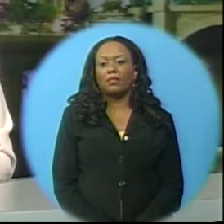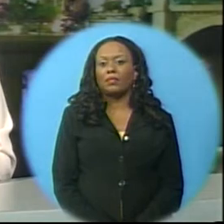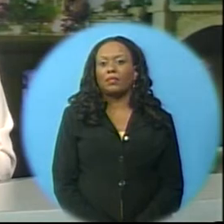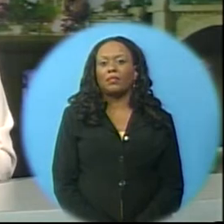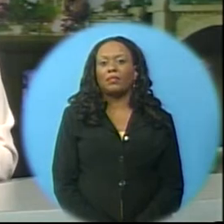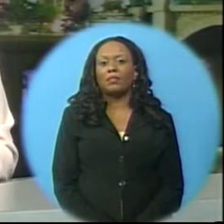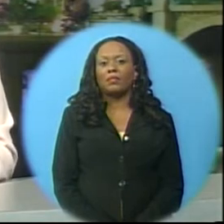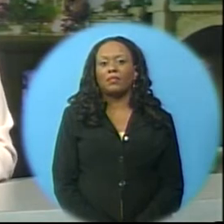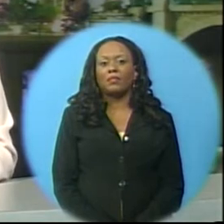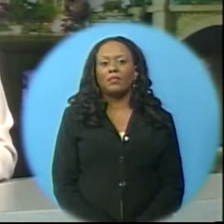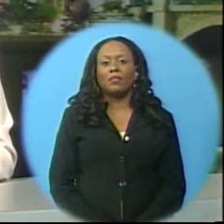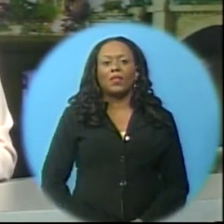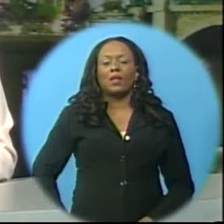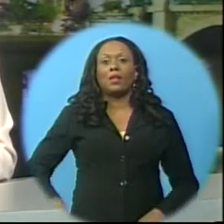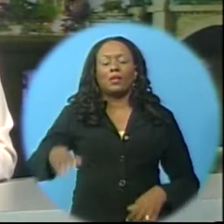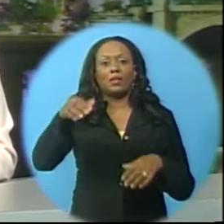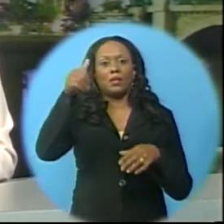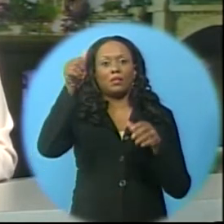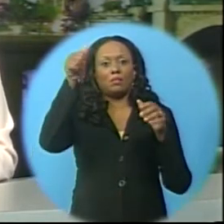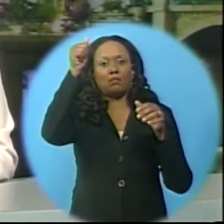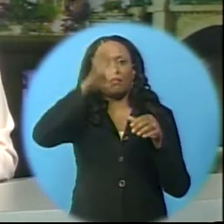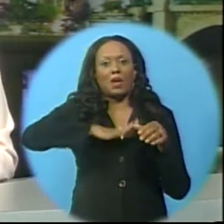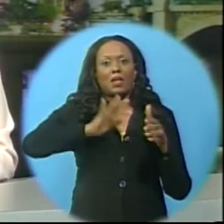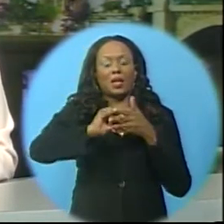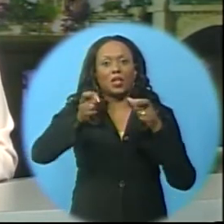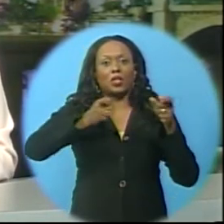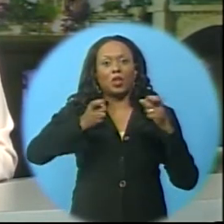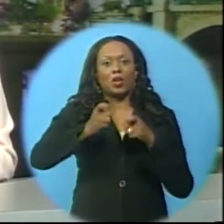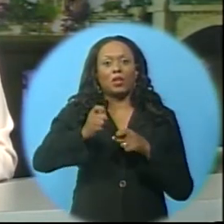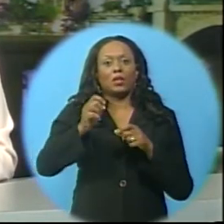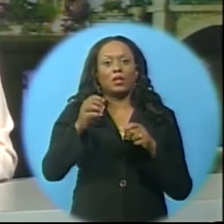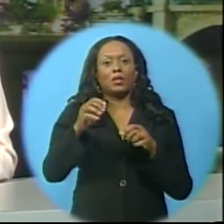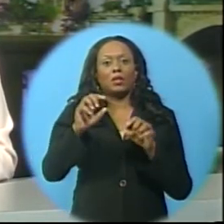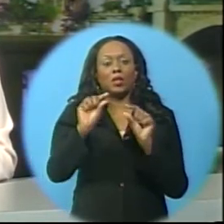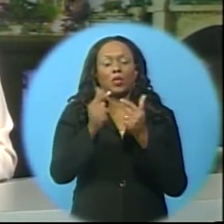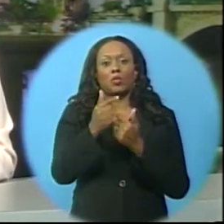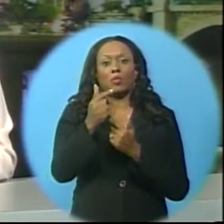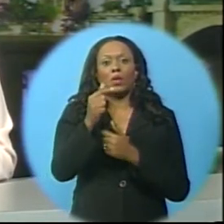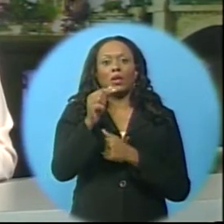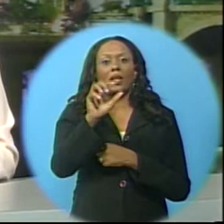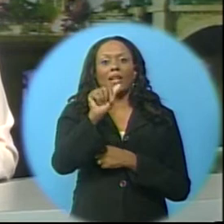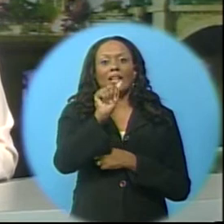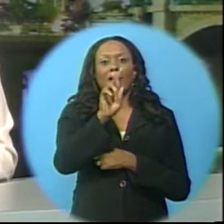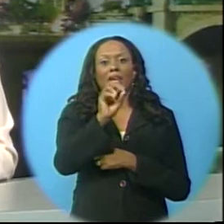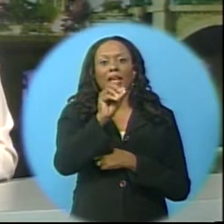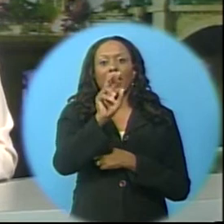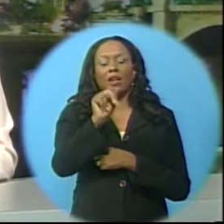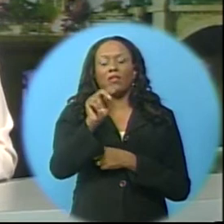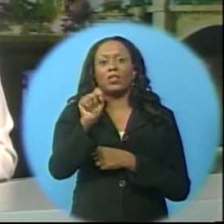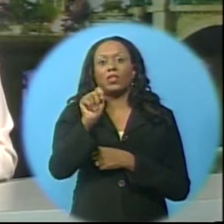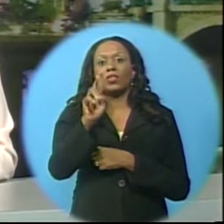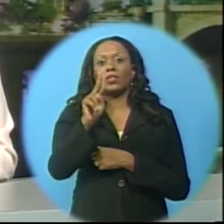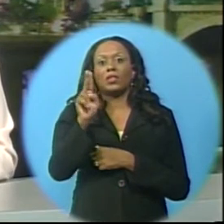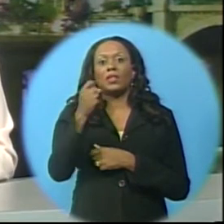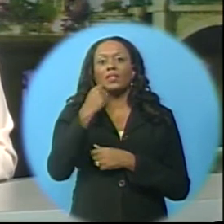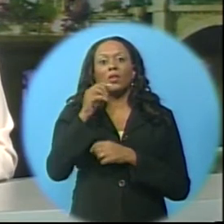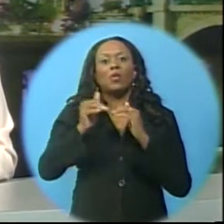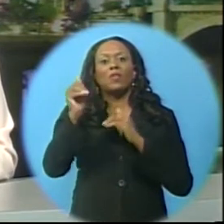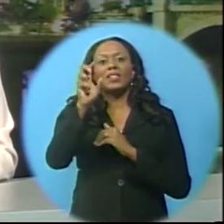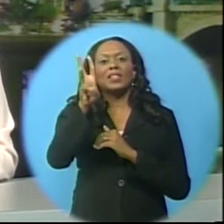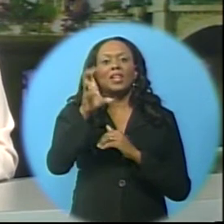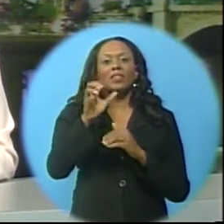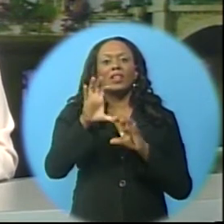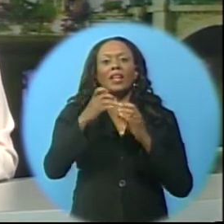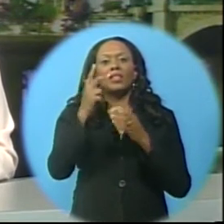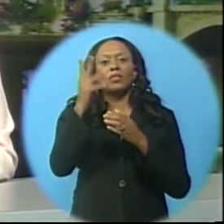Aaron Trust Of the Aaron And Christina Trust Foundation Says through the project Over 600 Class 3 Students Will